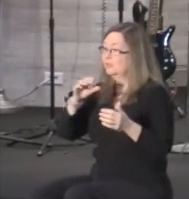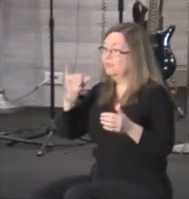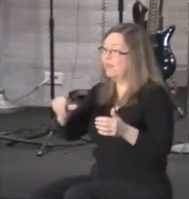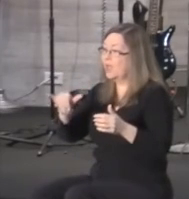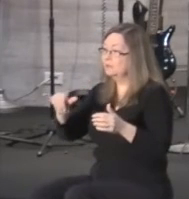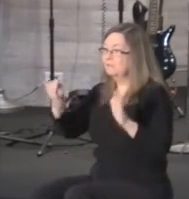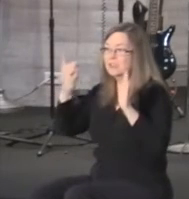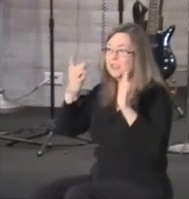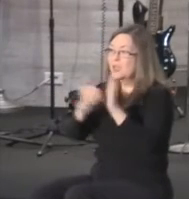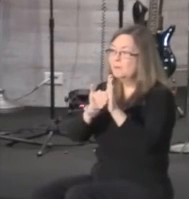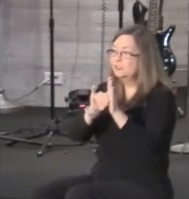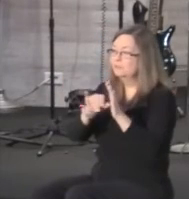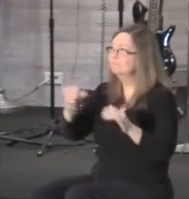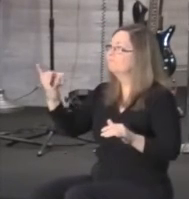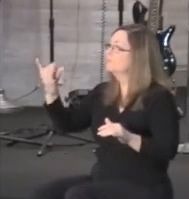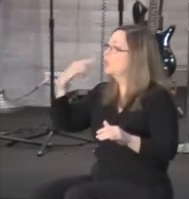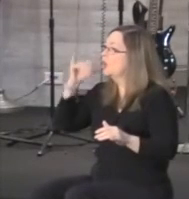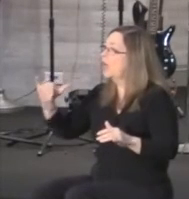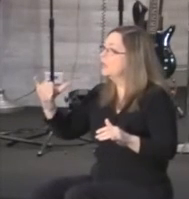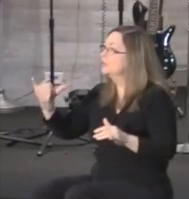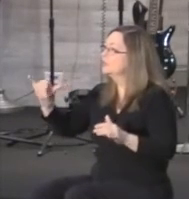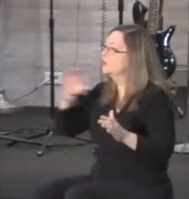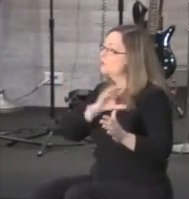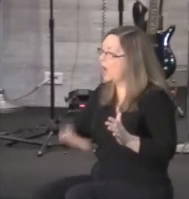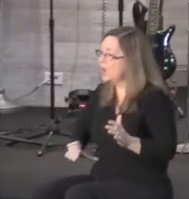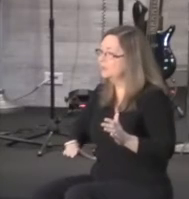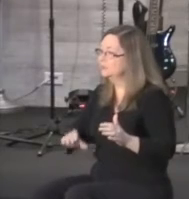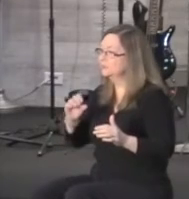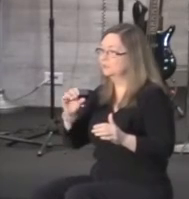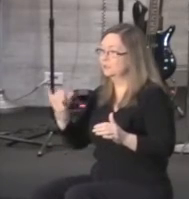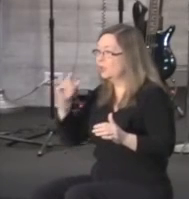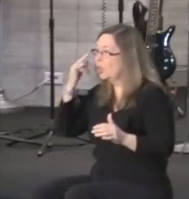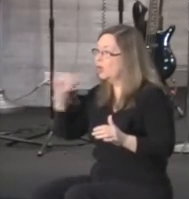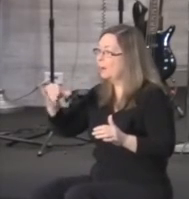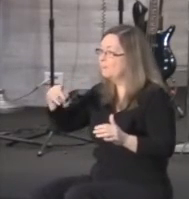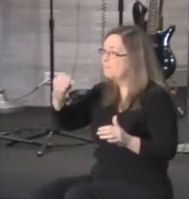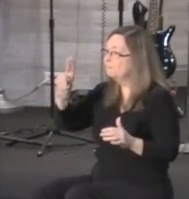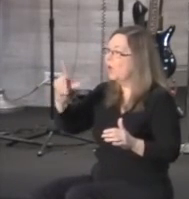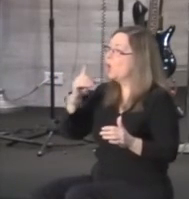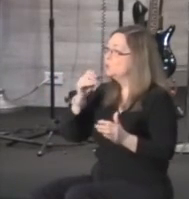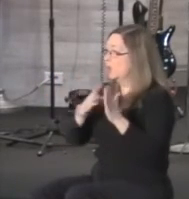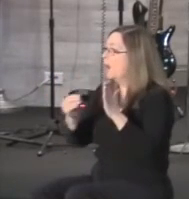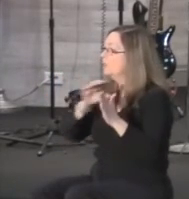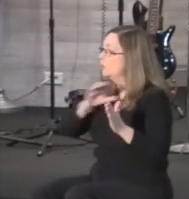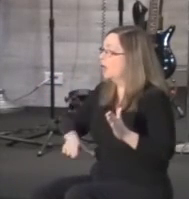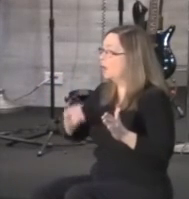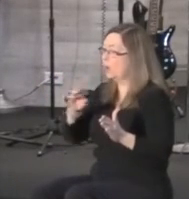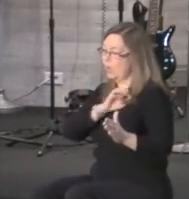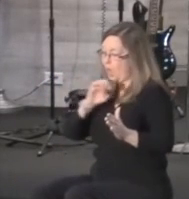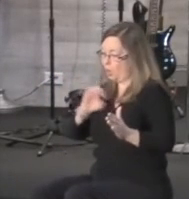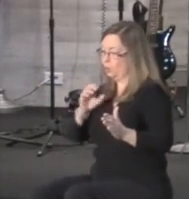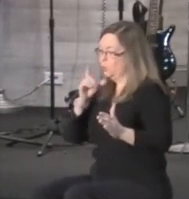image is supposed to look just like Christ, or just like the Apostle Paul, who's copying Christ, or the elder